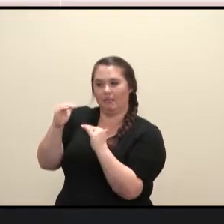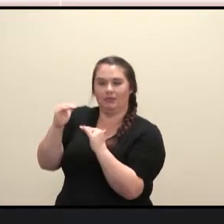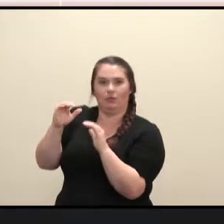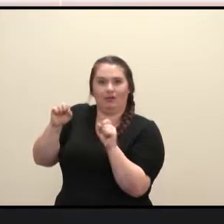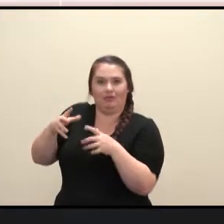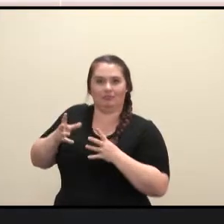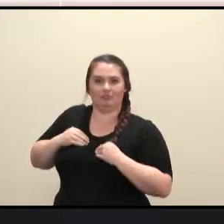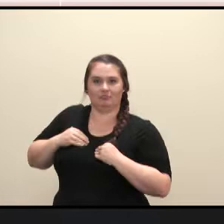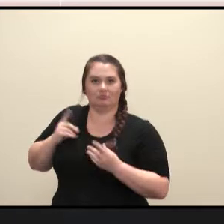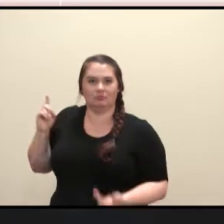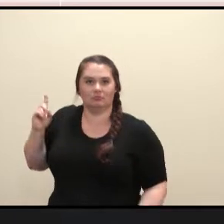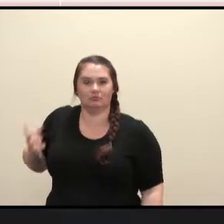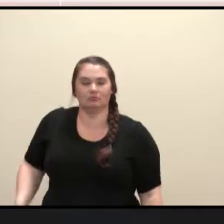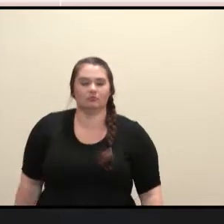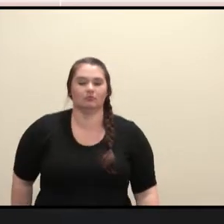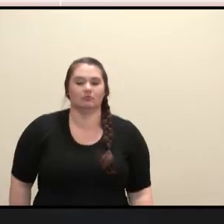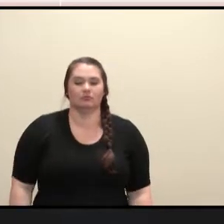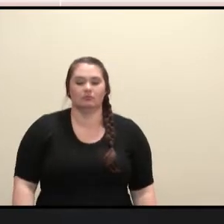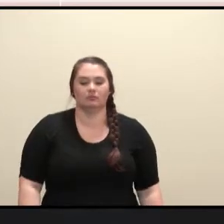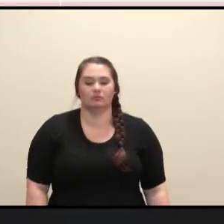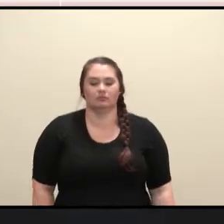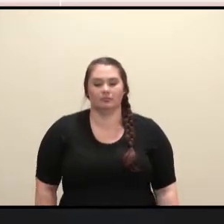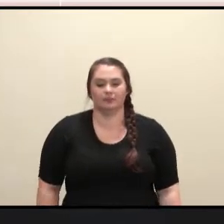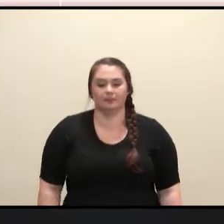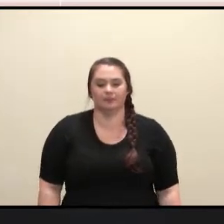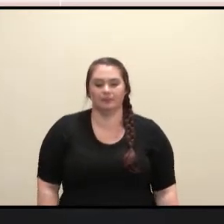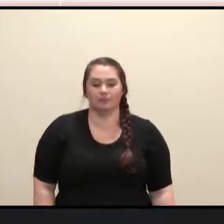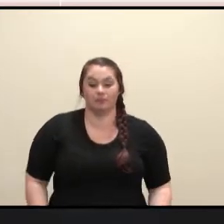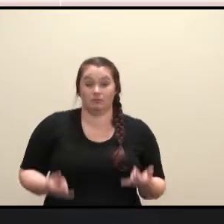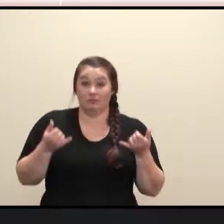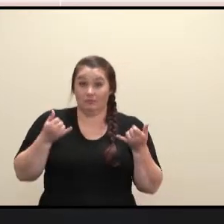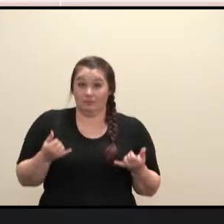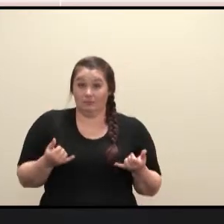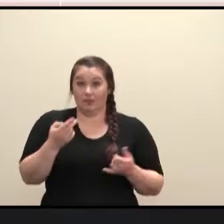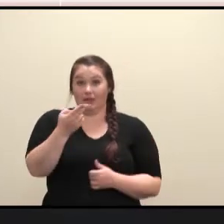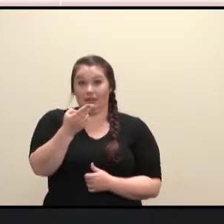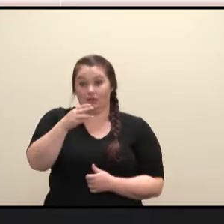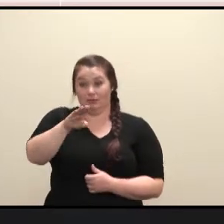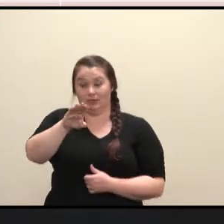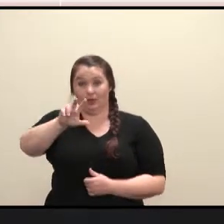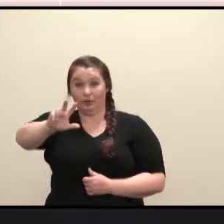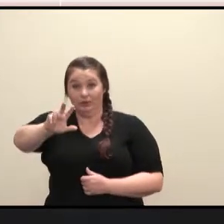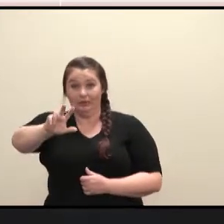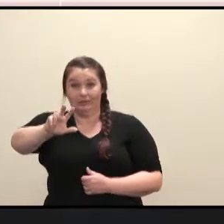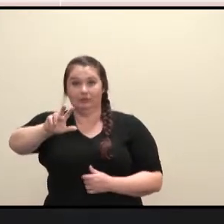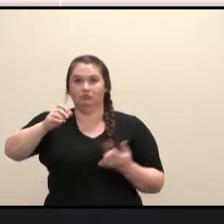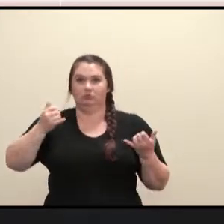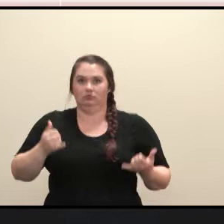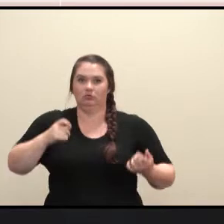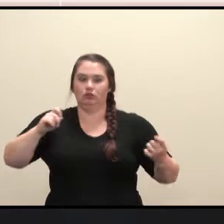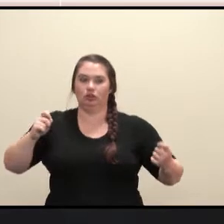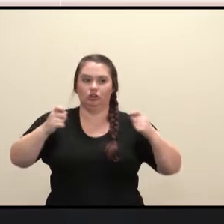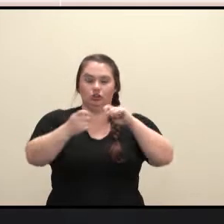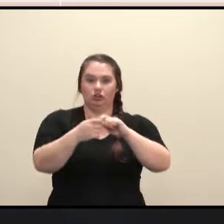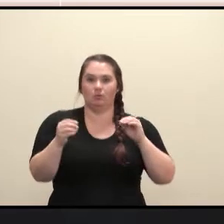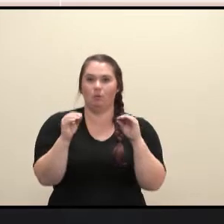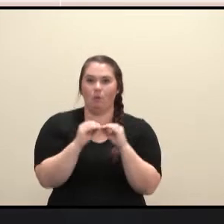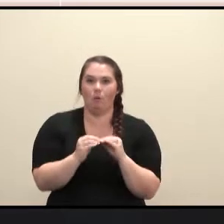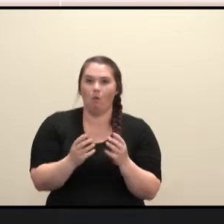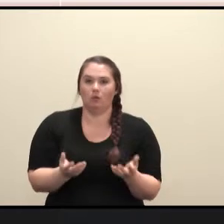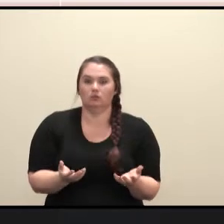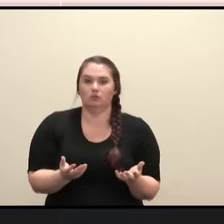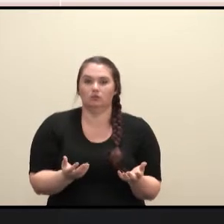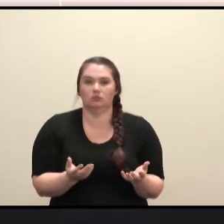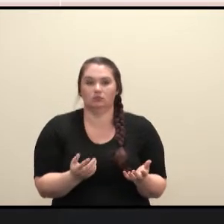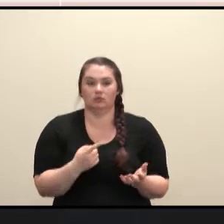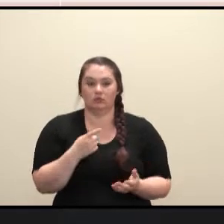rate. With the HB3, they changed that even more because they were